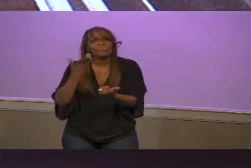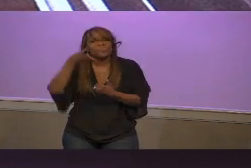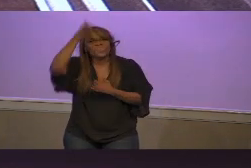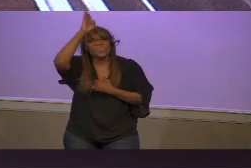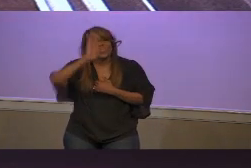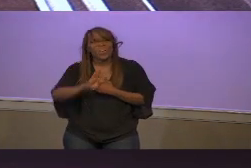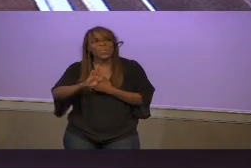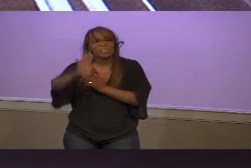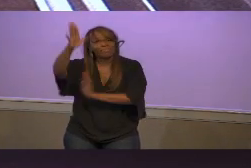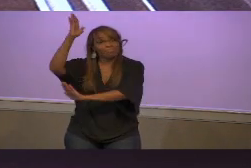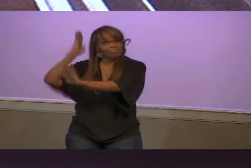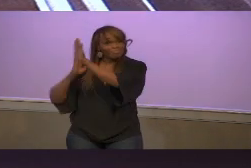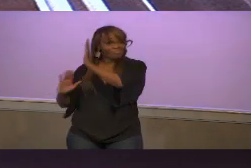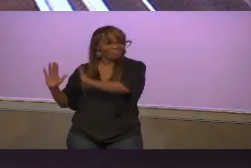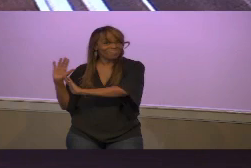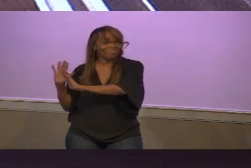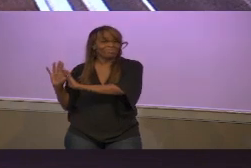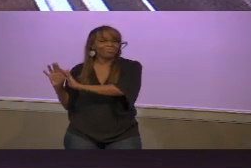of the past